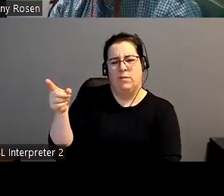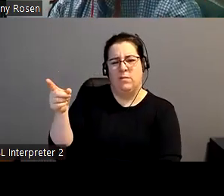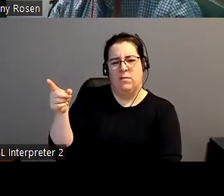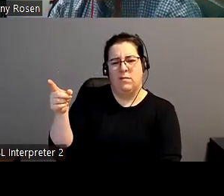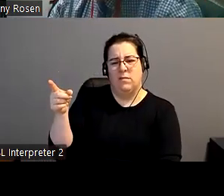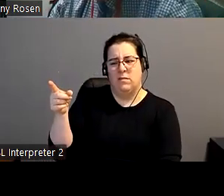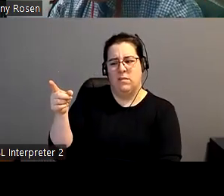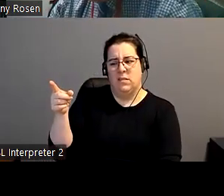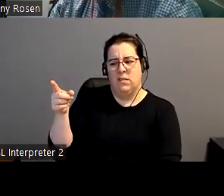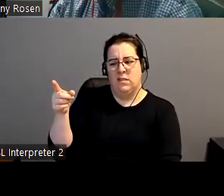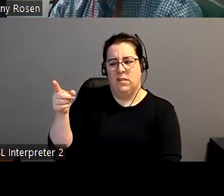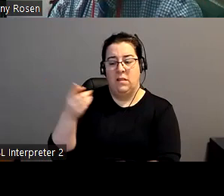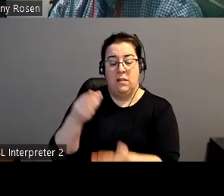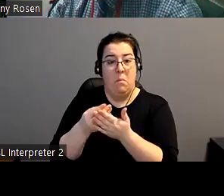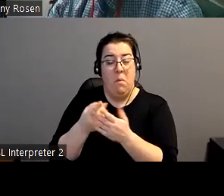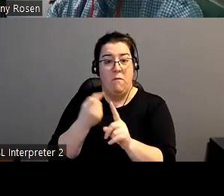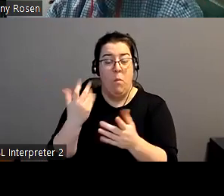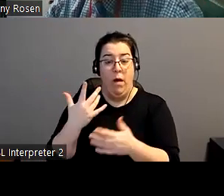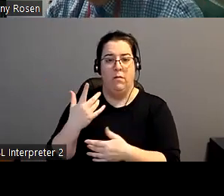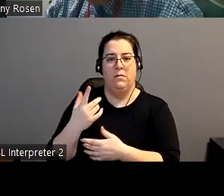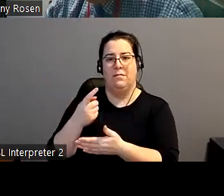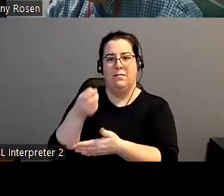fines. And this is